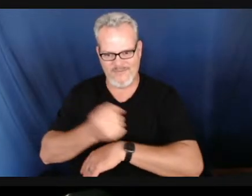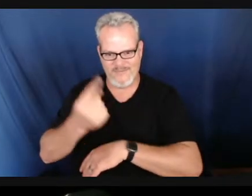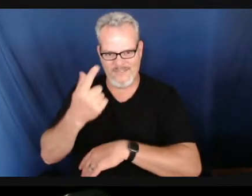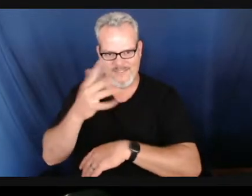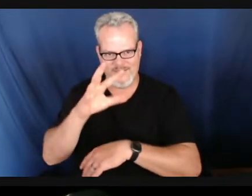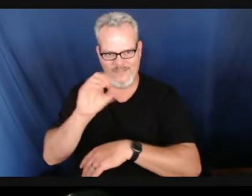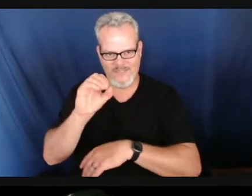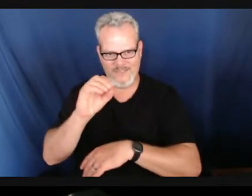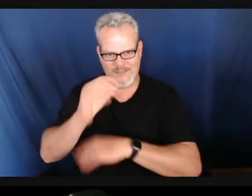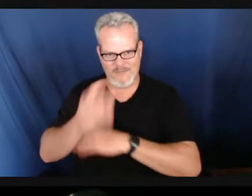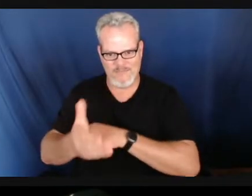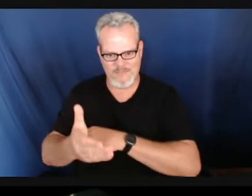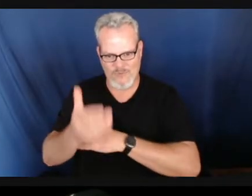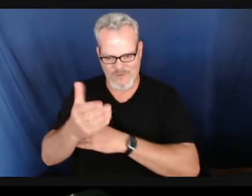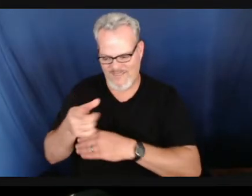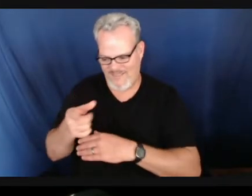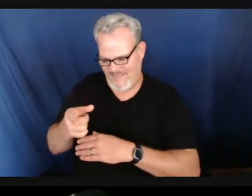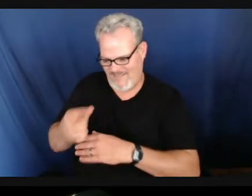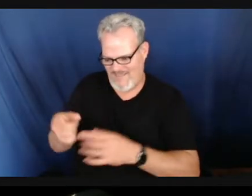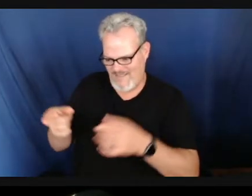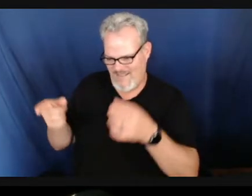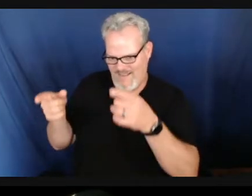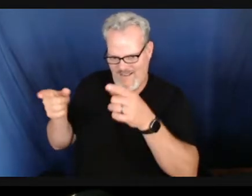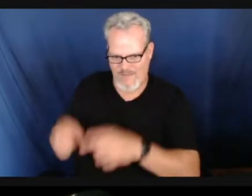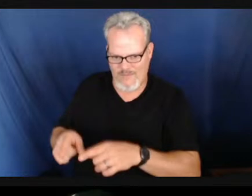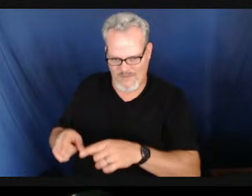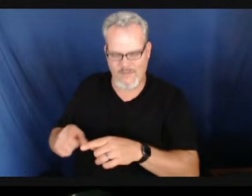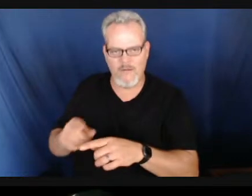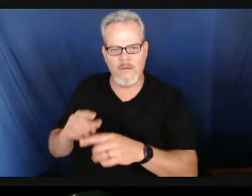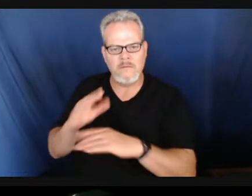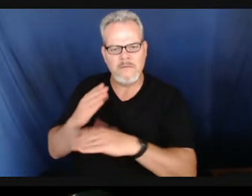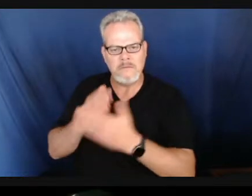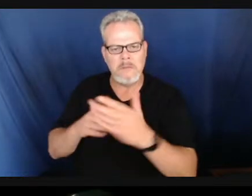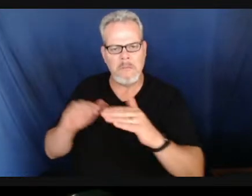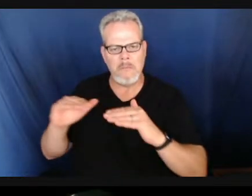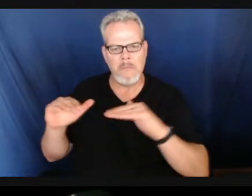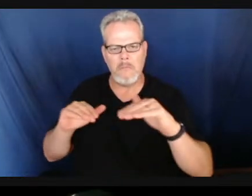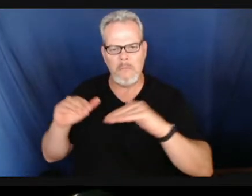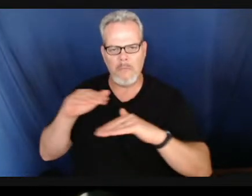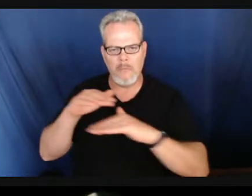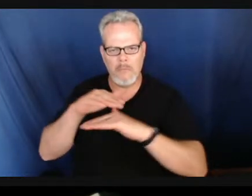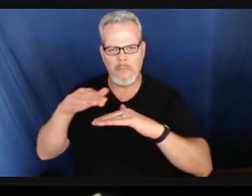there on the flank, and that's all we know. It's some adjustment happening.